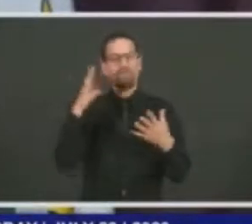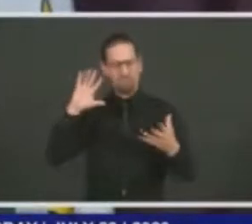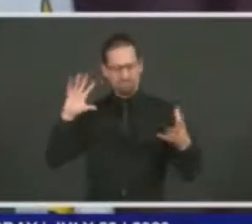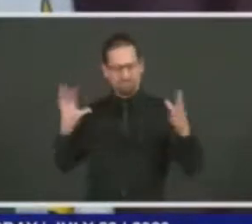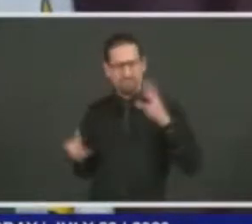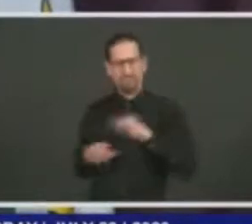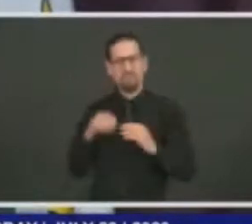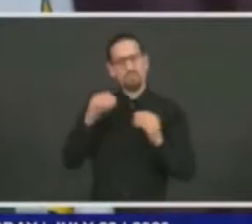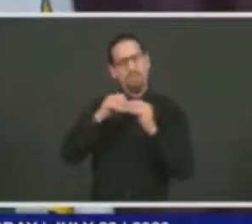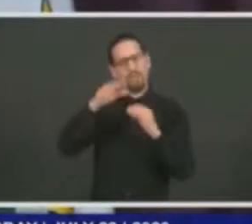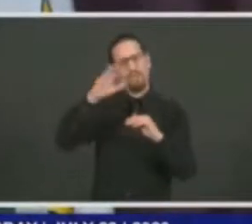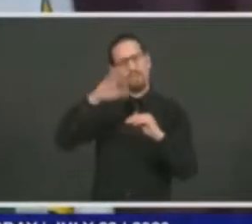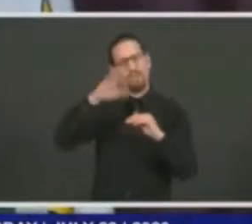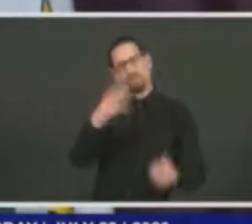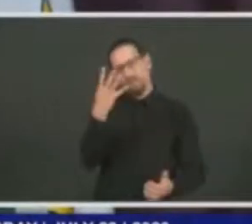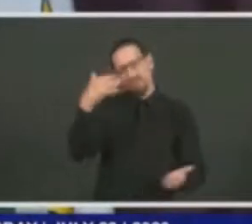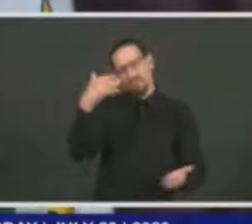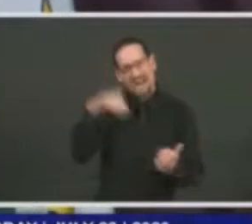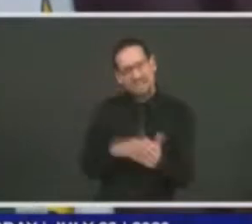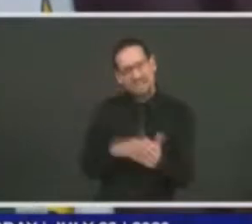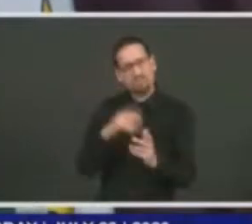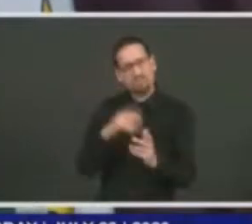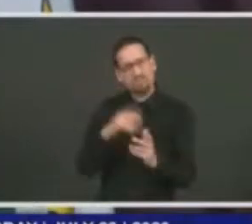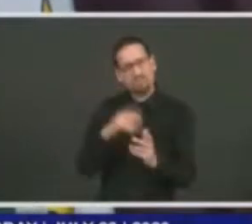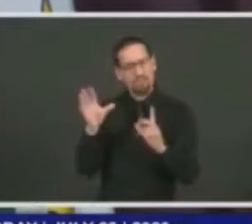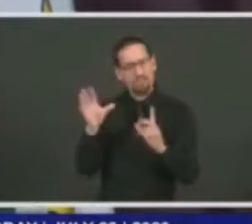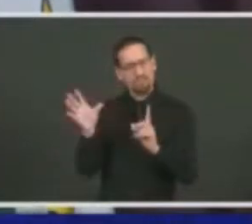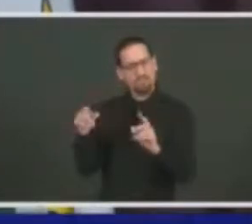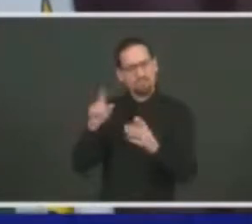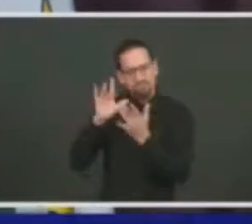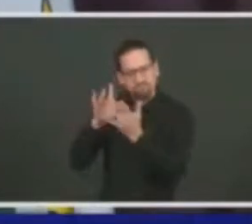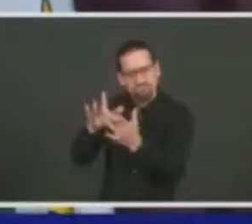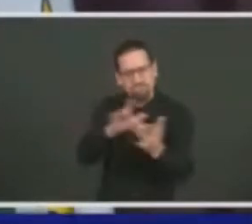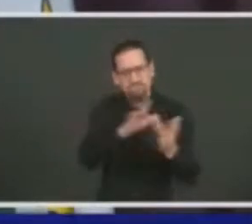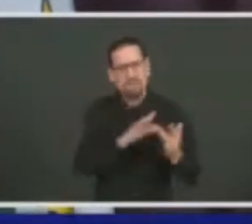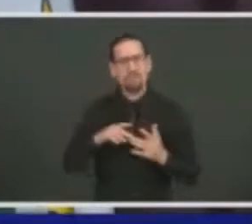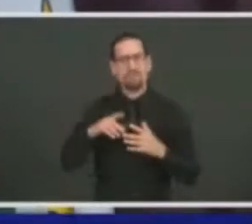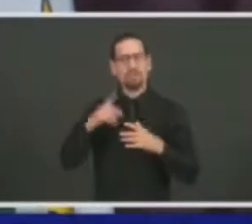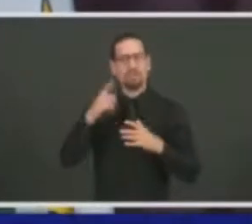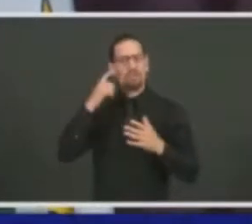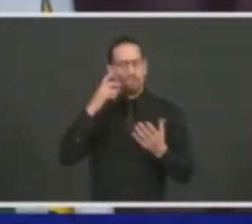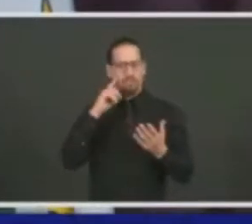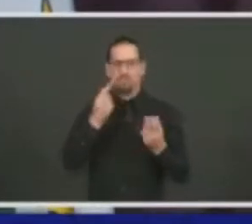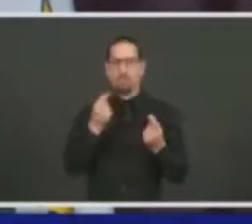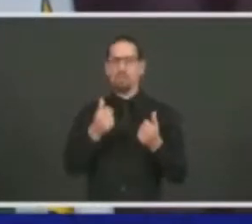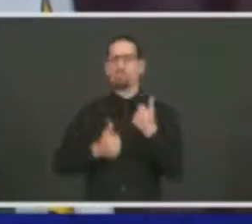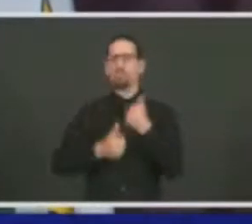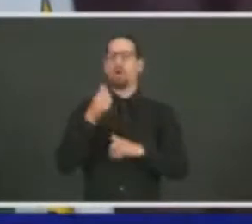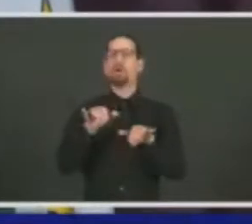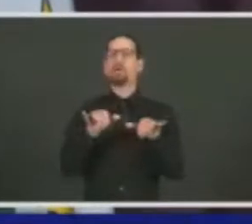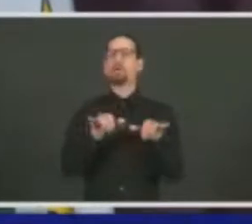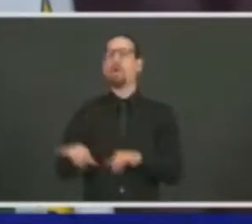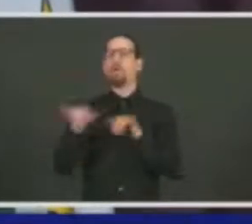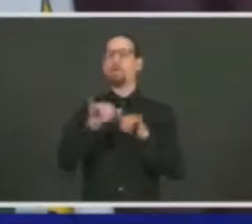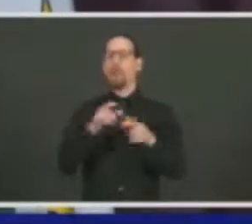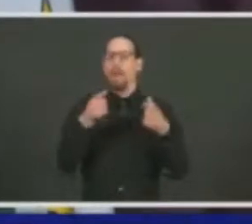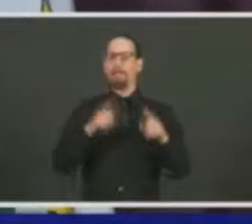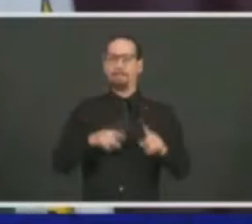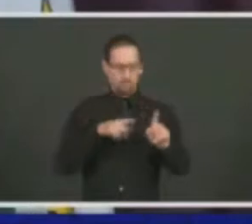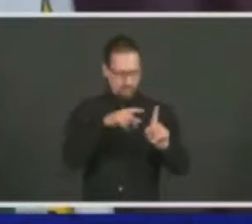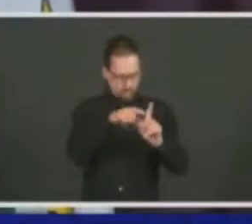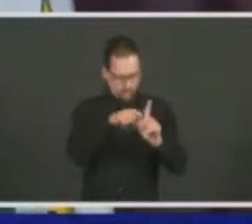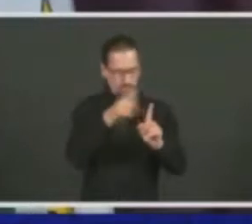identify commonalities and why we're seeing this bit of a spike. And there's one thing in